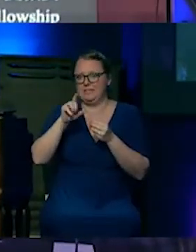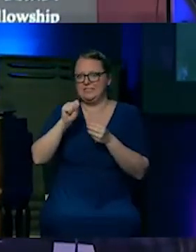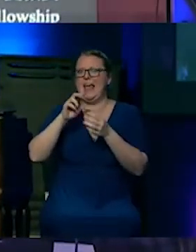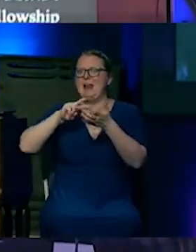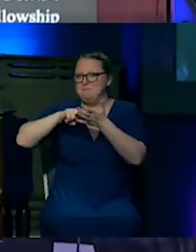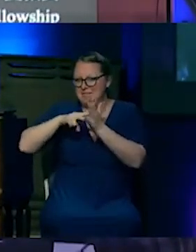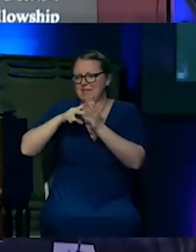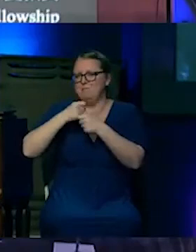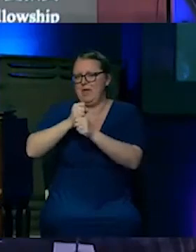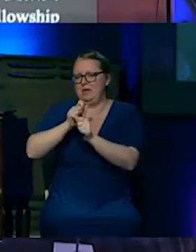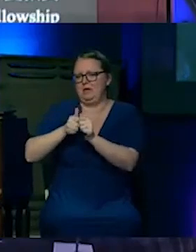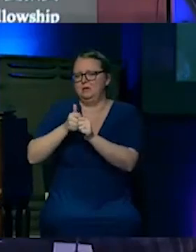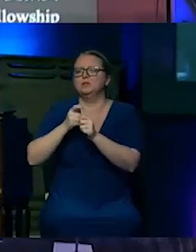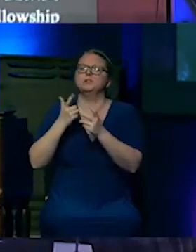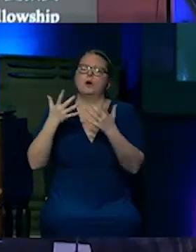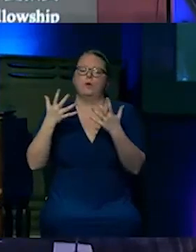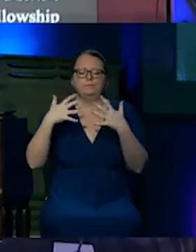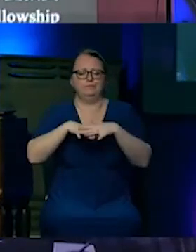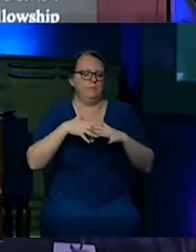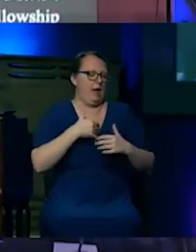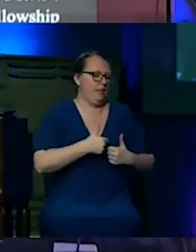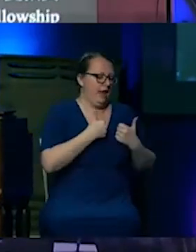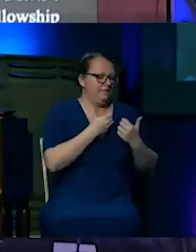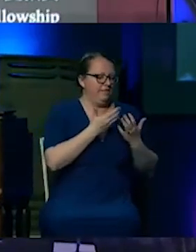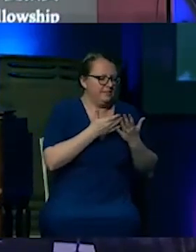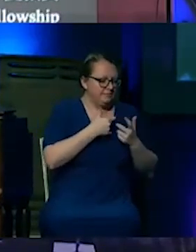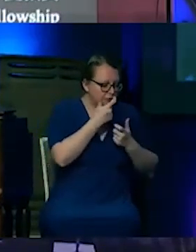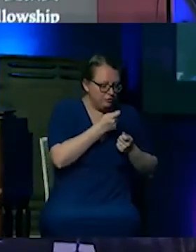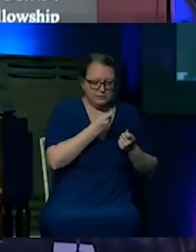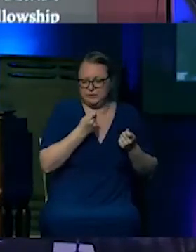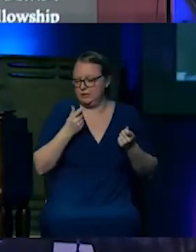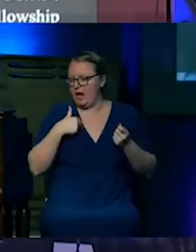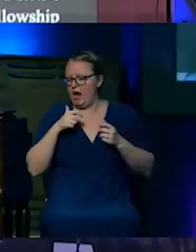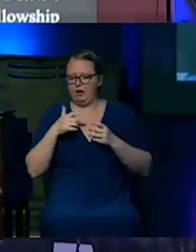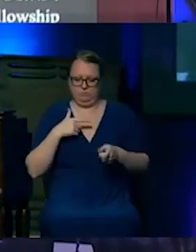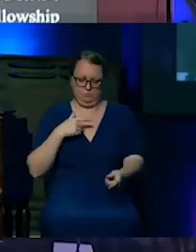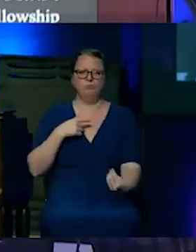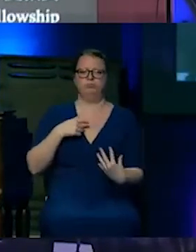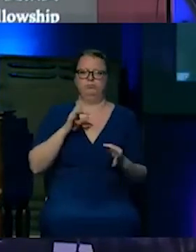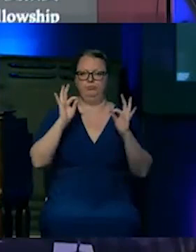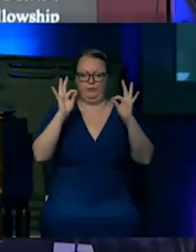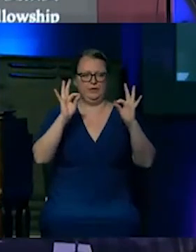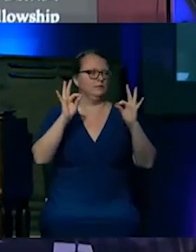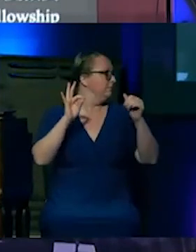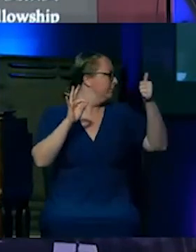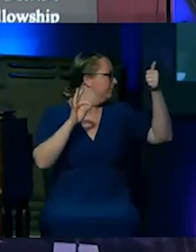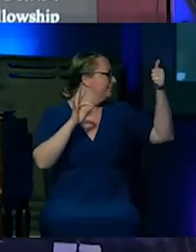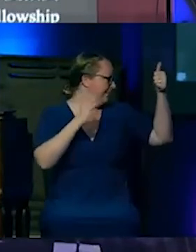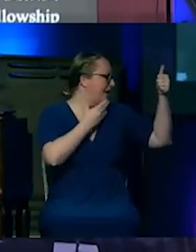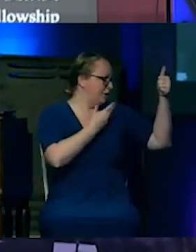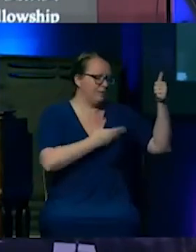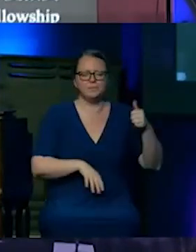that's kind of the intersection of like my life, the things I'm interested in, and then how this became part of my academic career.